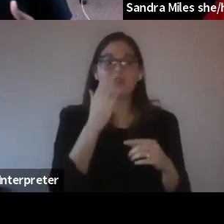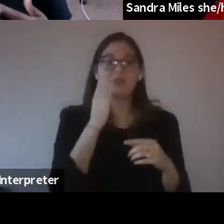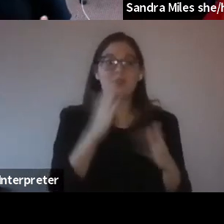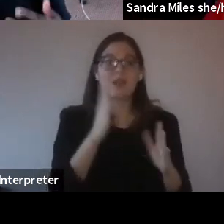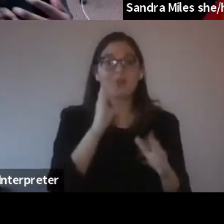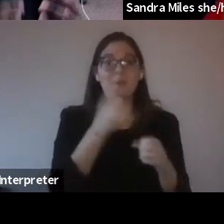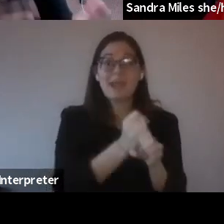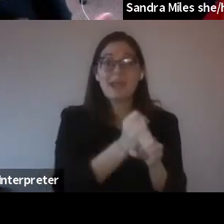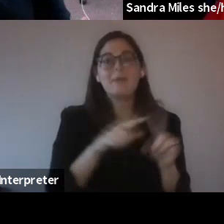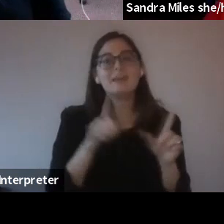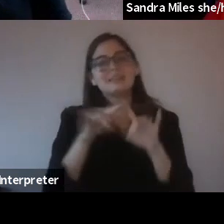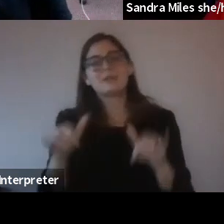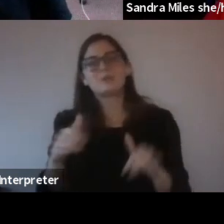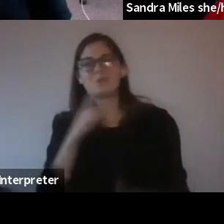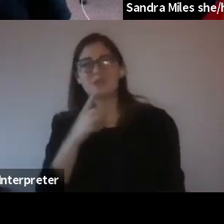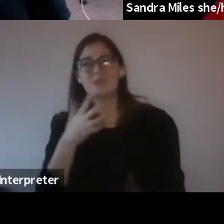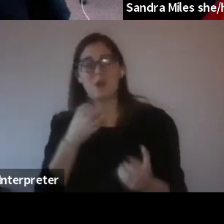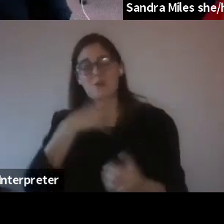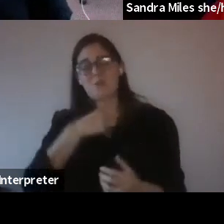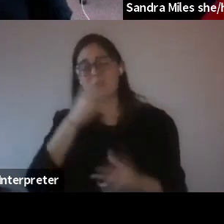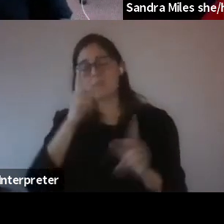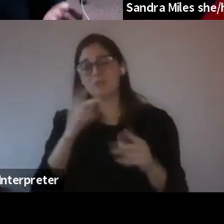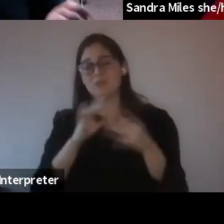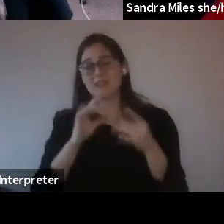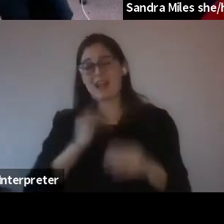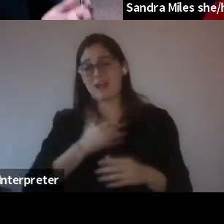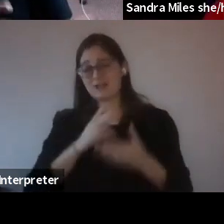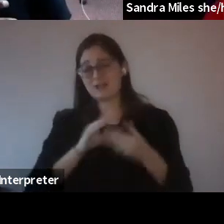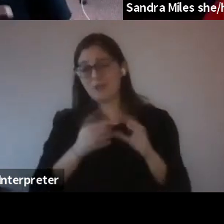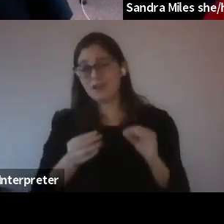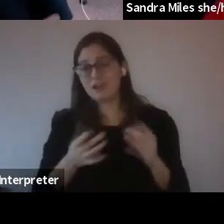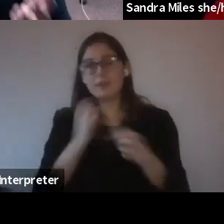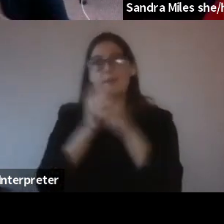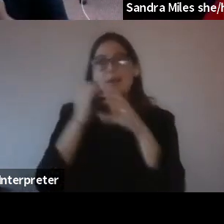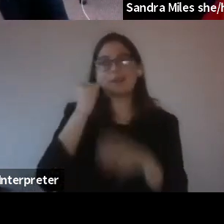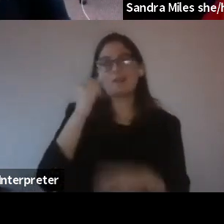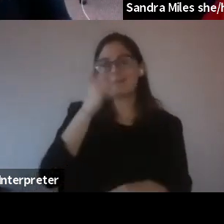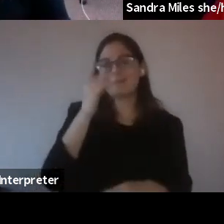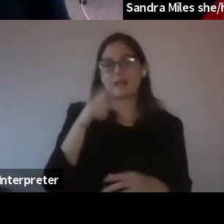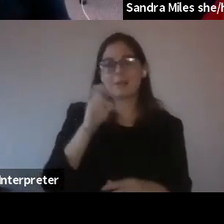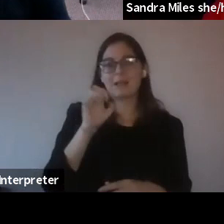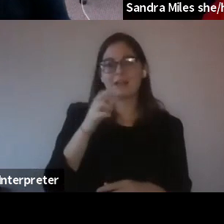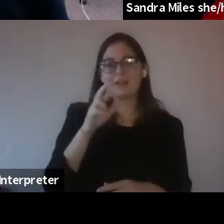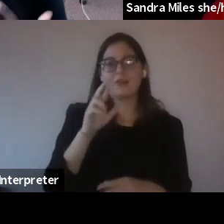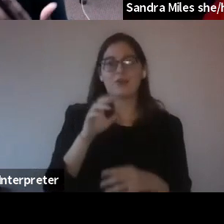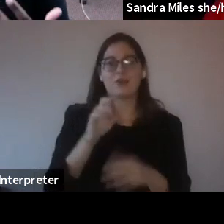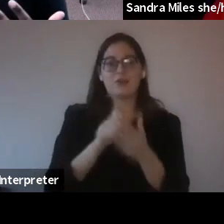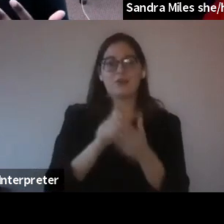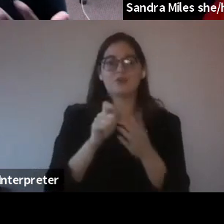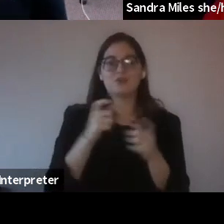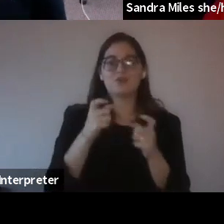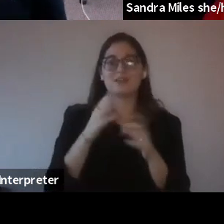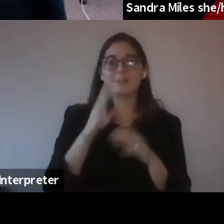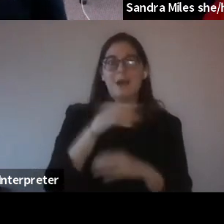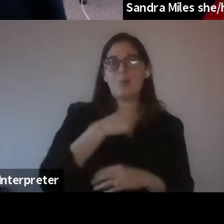a white person to tell our story? Like imagine if, you know, Black Panther was directed by a white man, would it have the same cultural impact